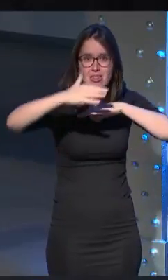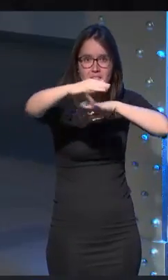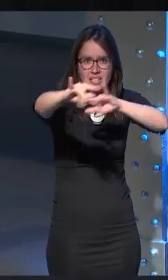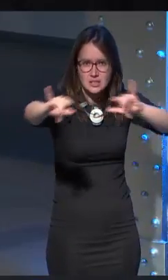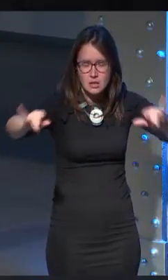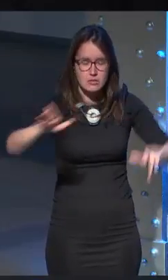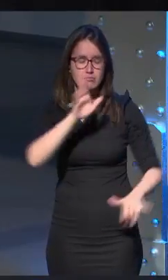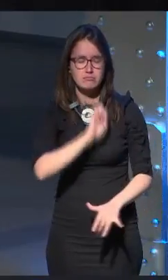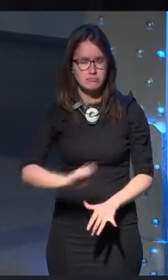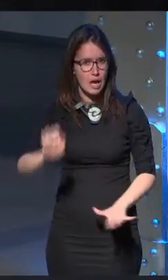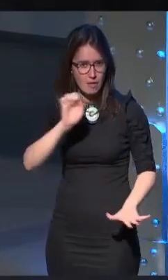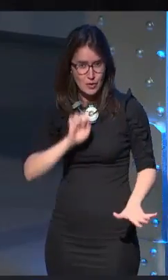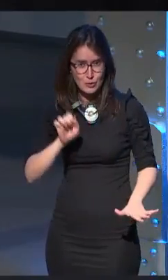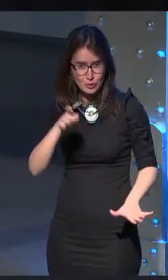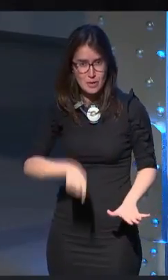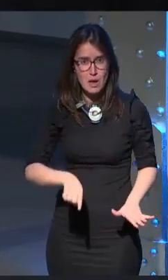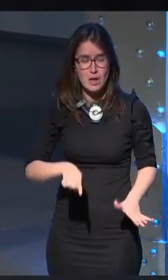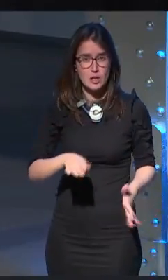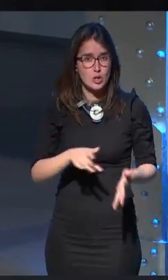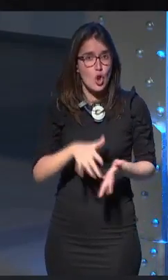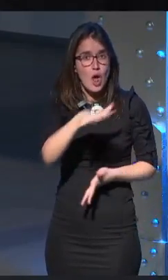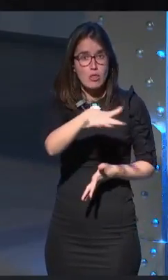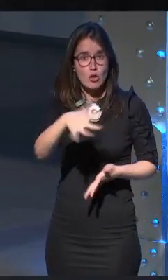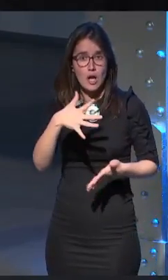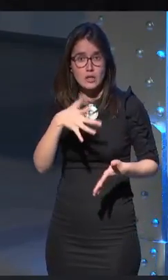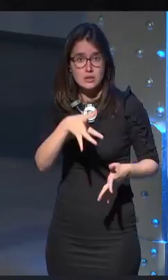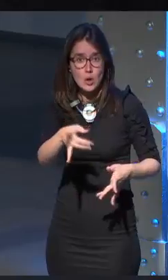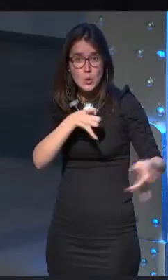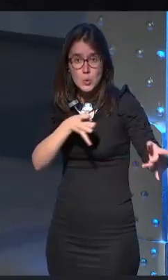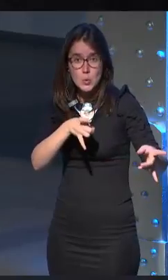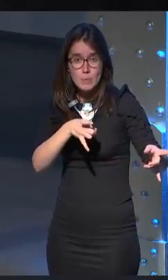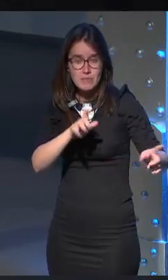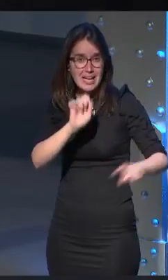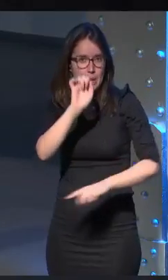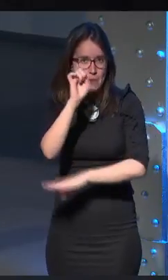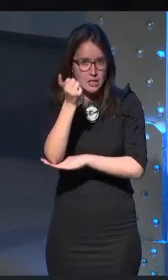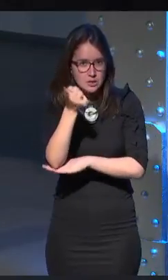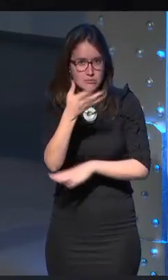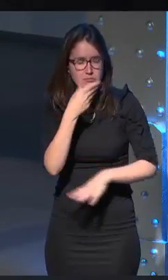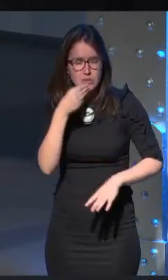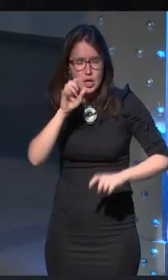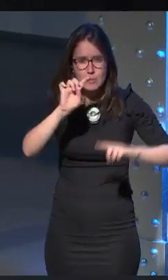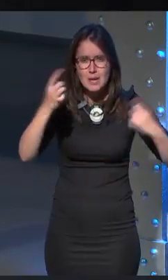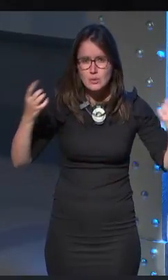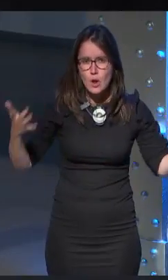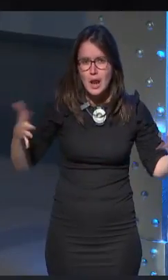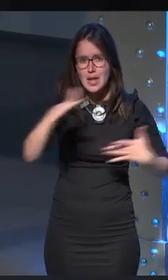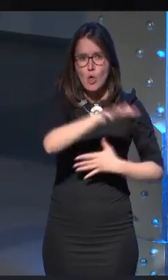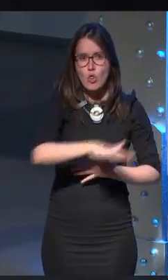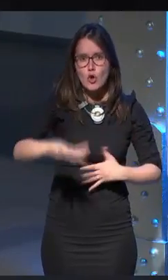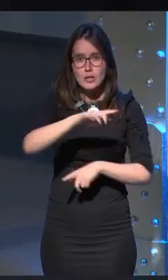It's interesting that the places that are most attractive aesthetically are the places where people generally don't live,